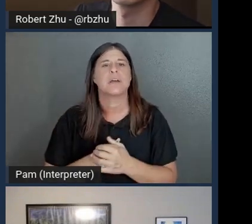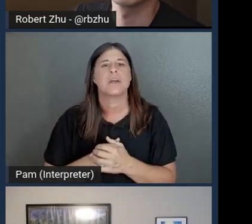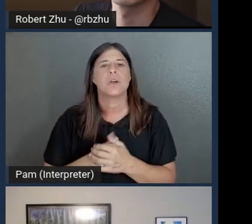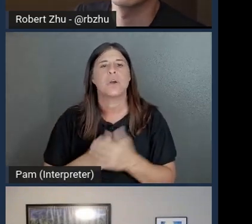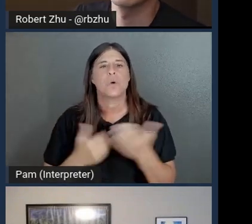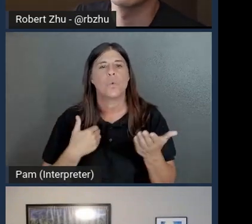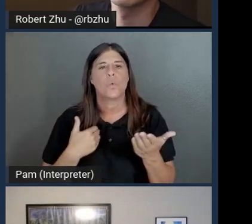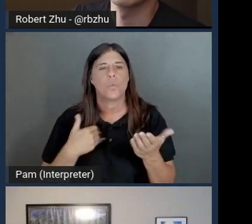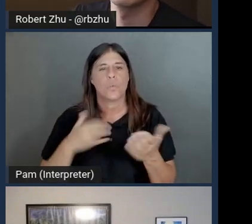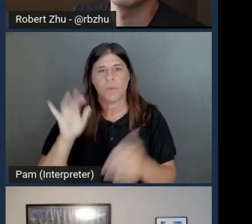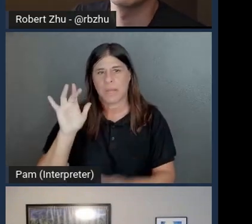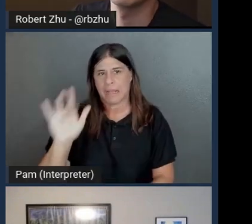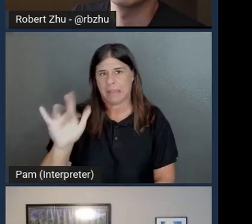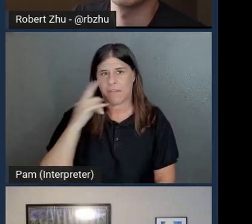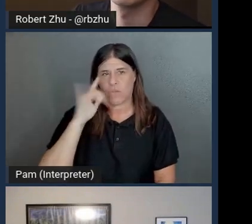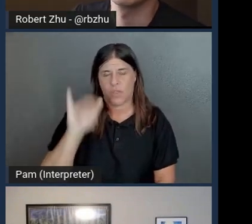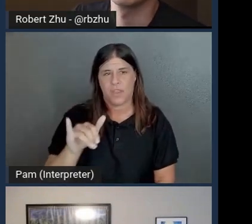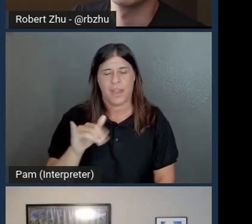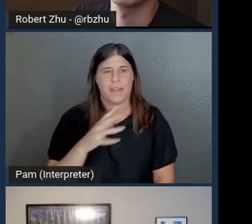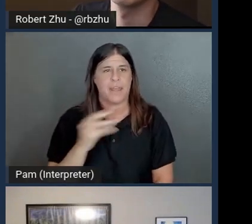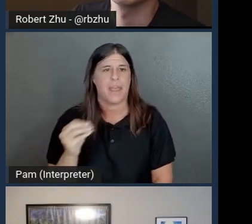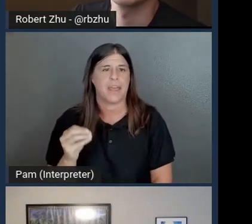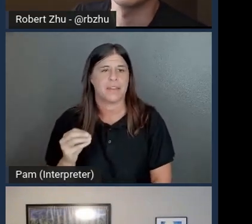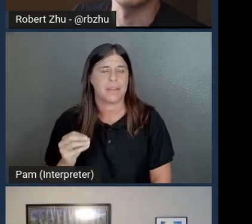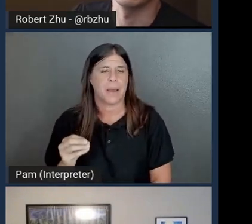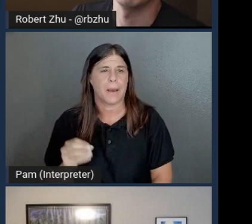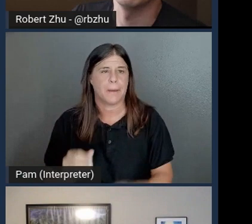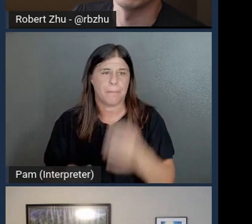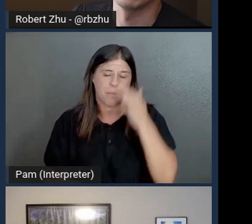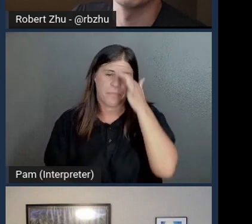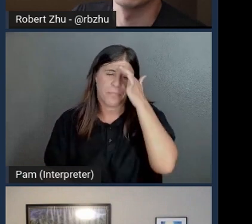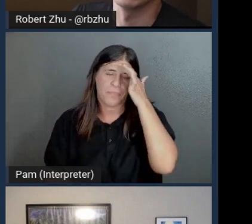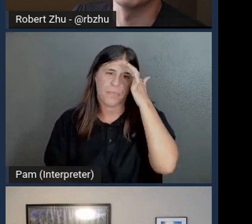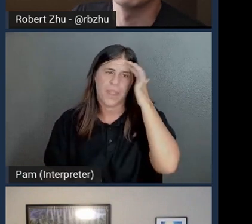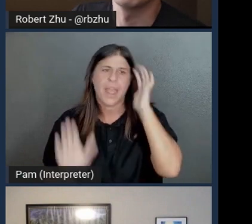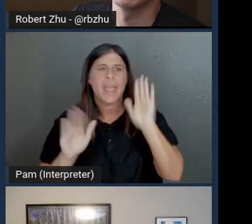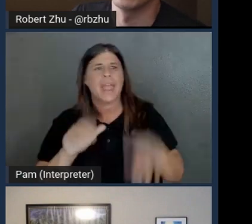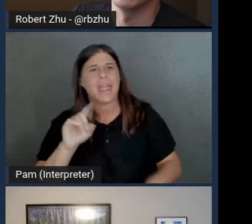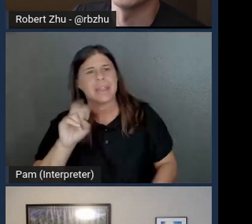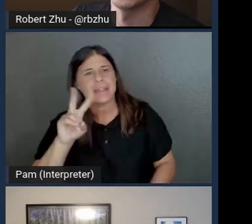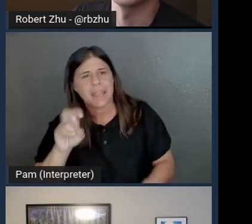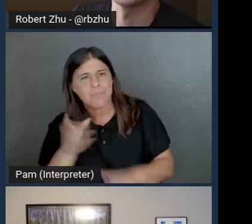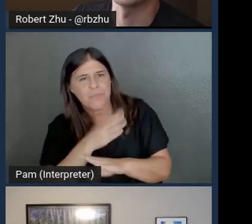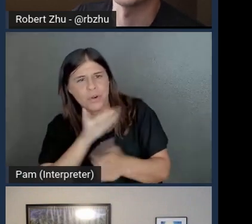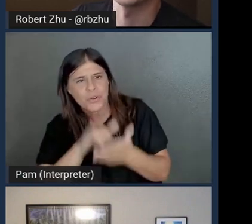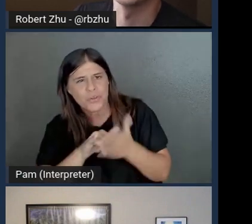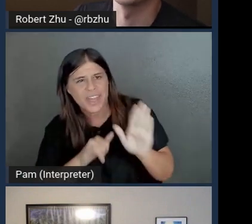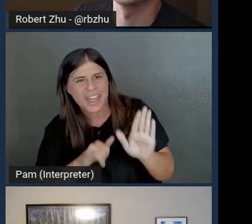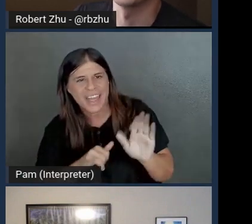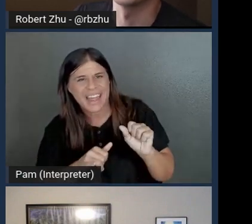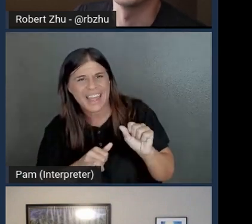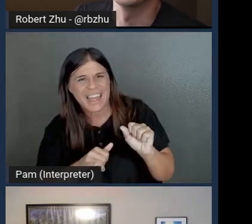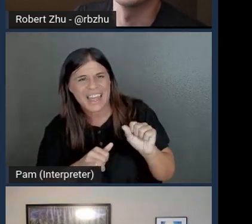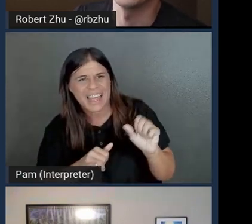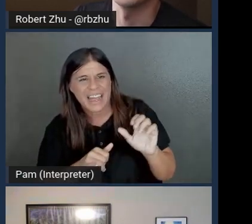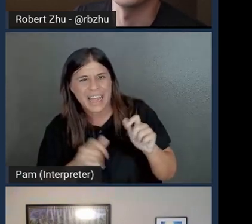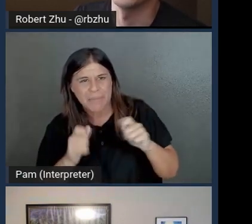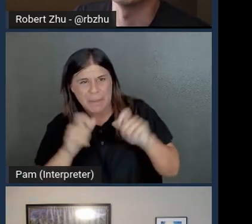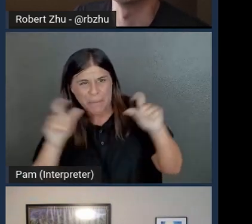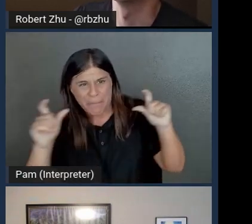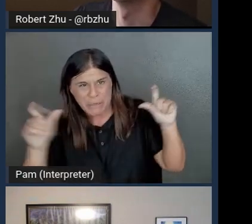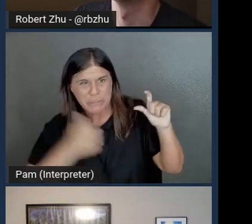We're able to click into that and... Hey, Dave, before, yeah. Exactly what I was about to say. A little bit bigger. Sorry about